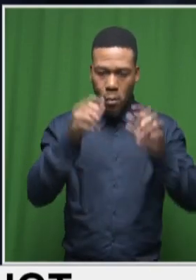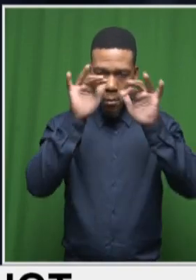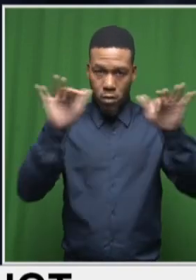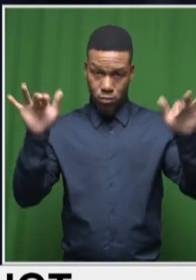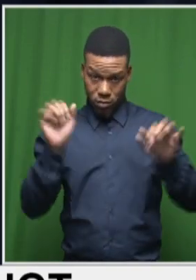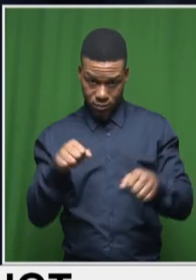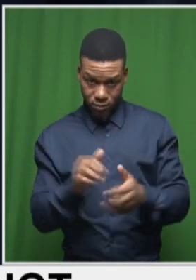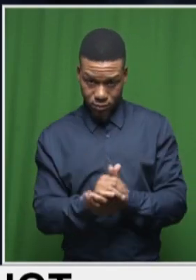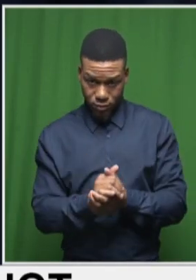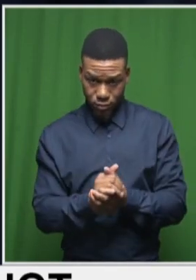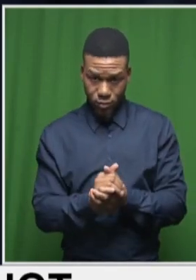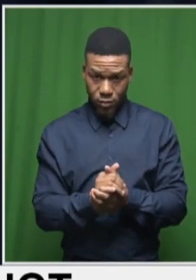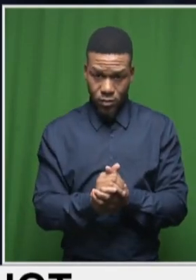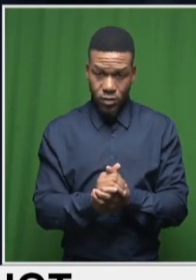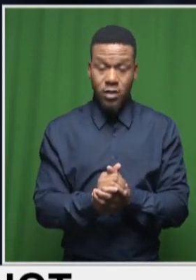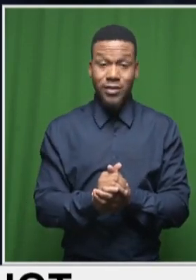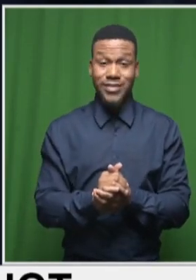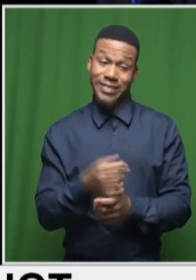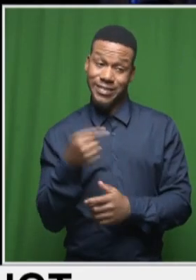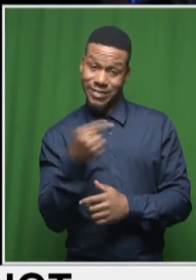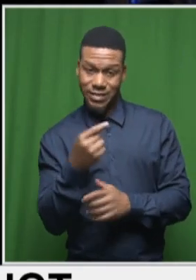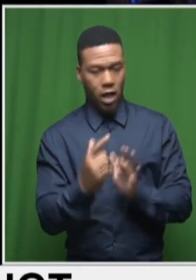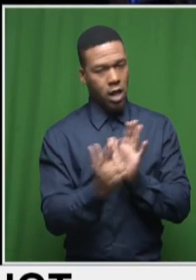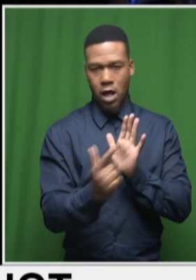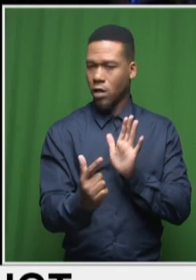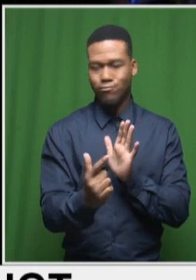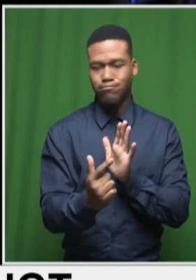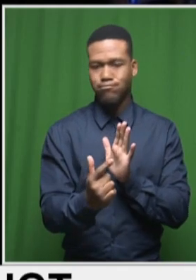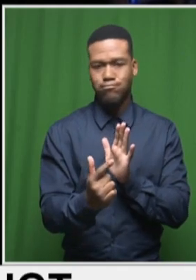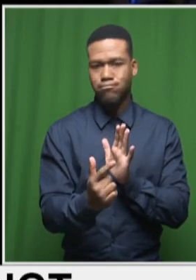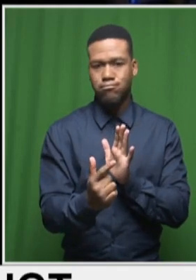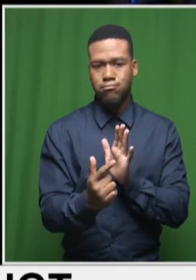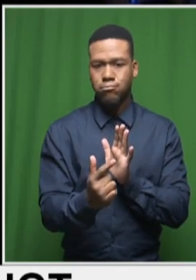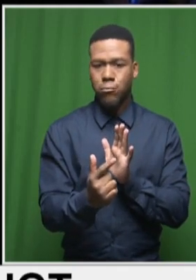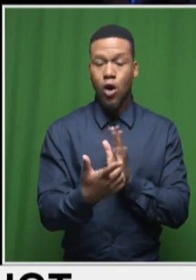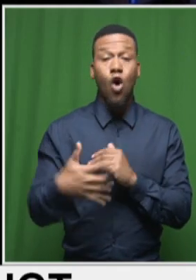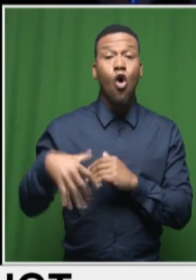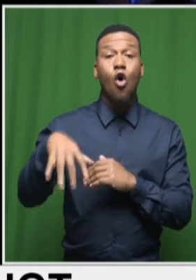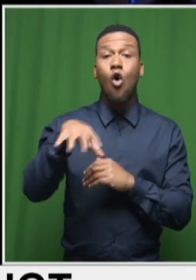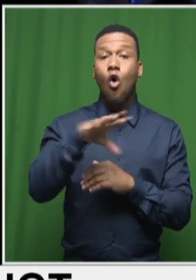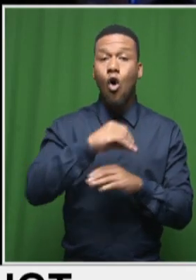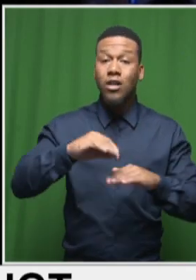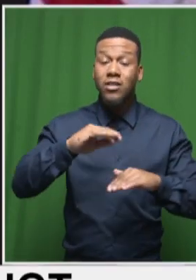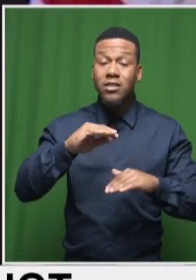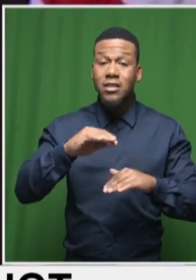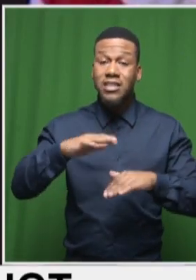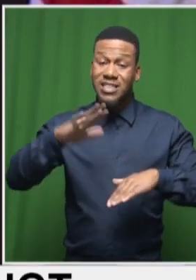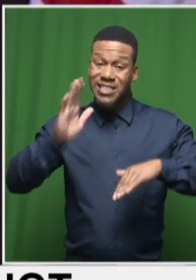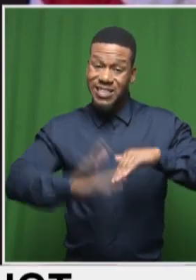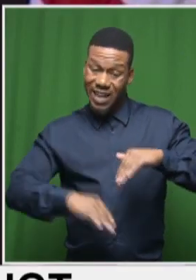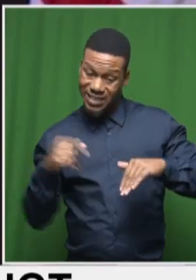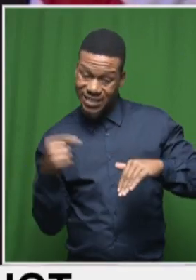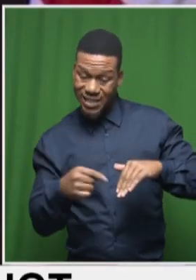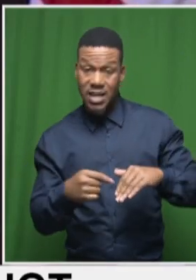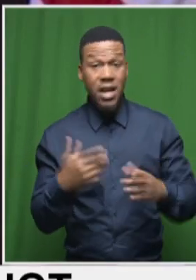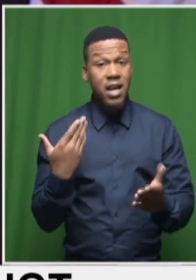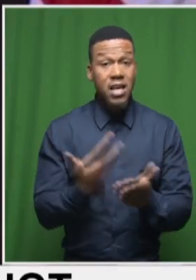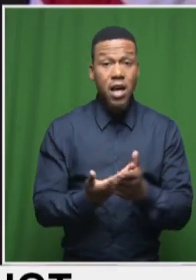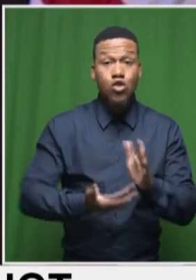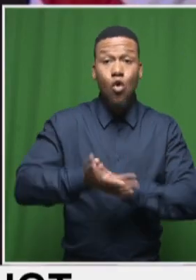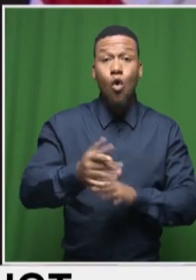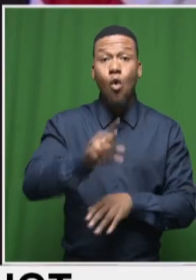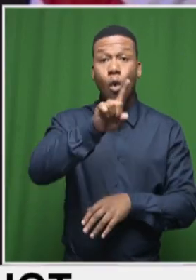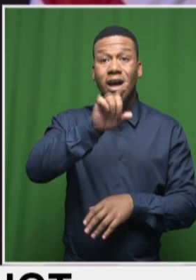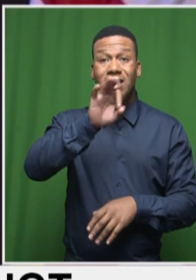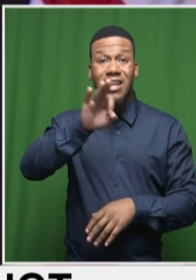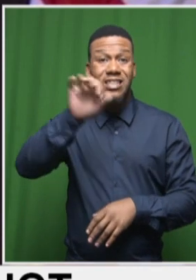The participant scheme was illegal. Altogether, the charges carry a maximum sentence of 136 years in prison